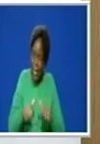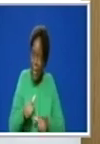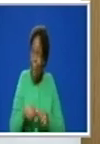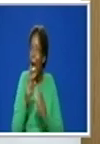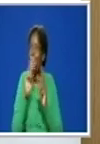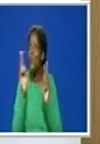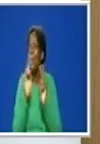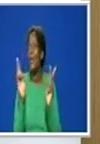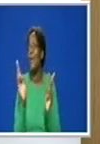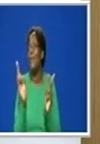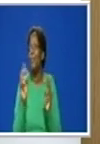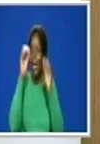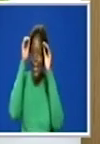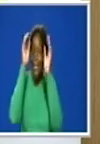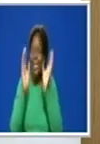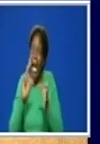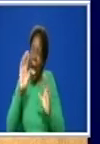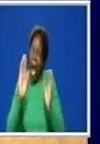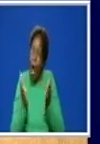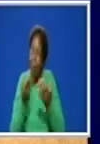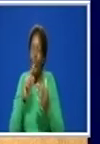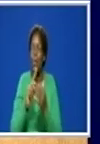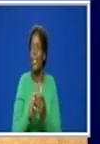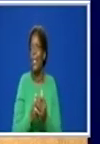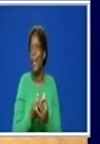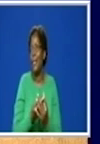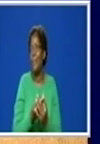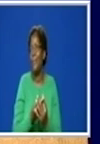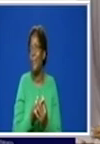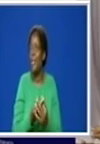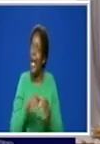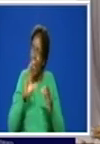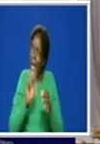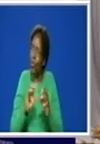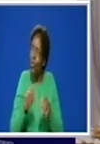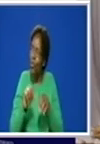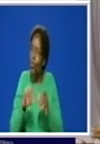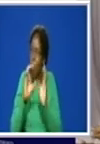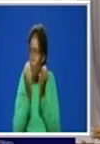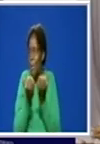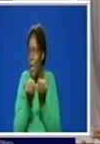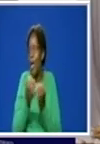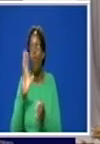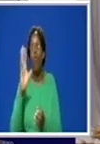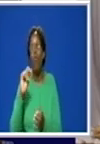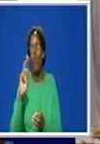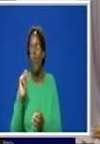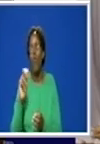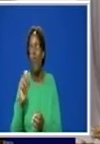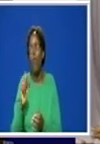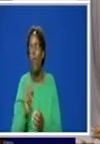ready? Teacher, how do we start? Ooh. Can we open? Not yet. Oh.